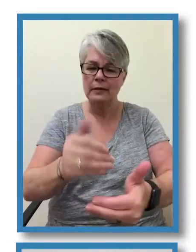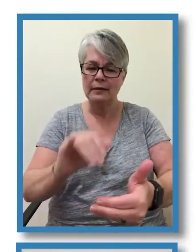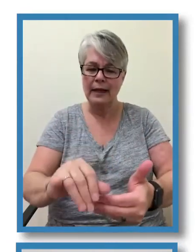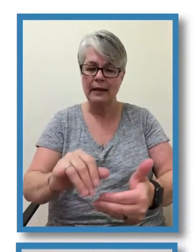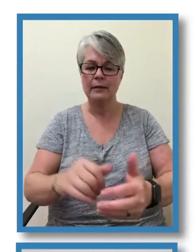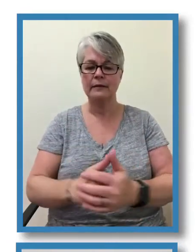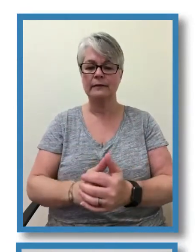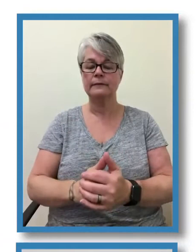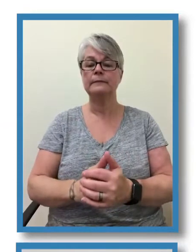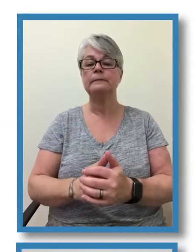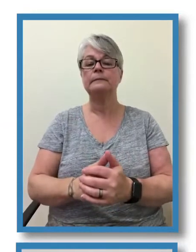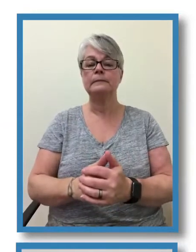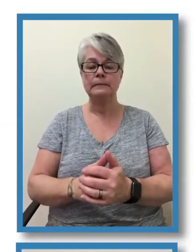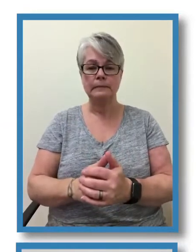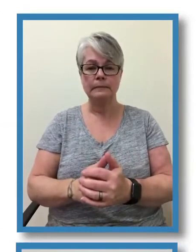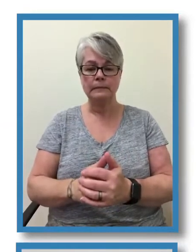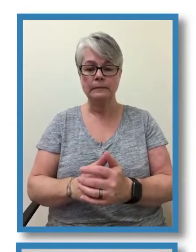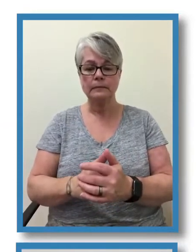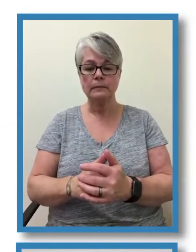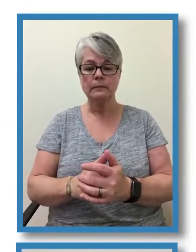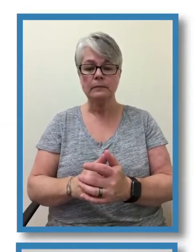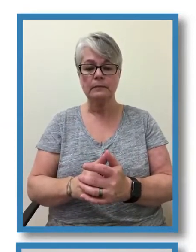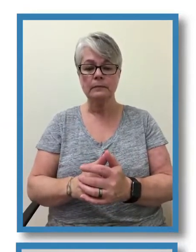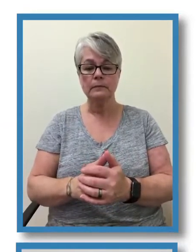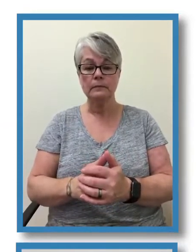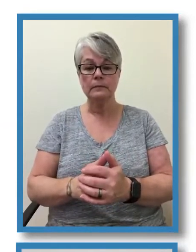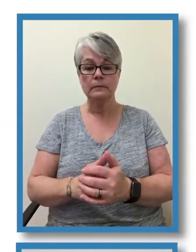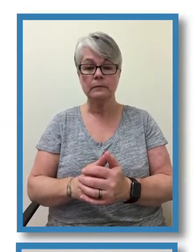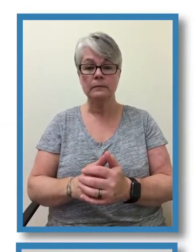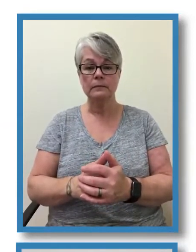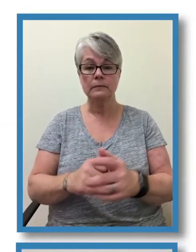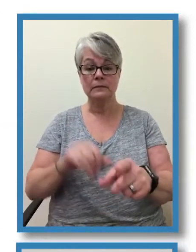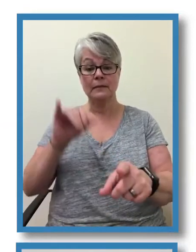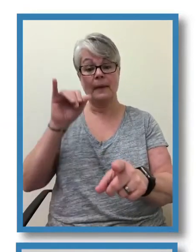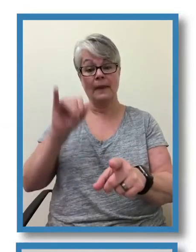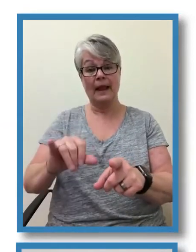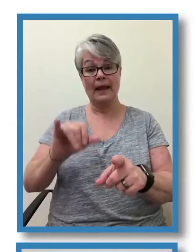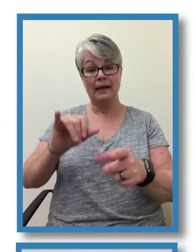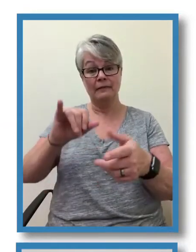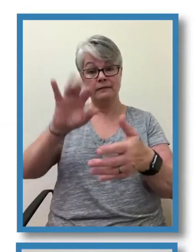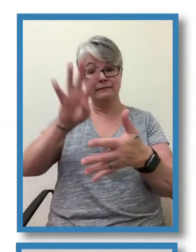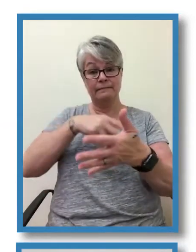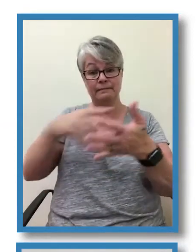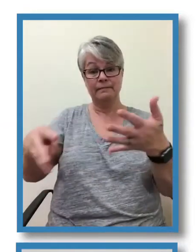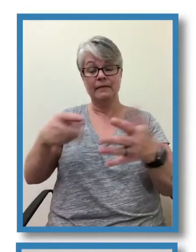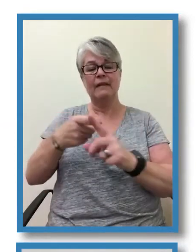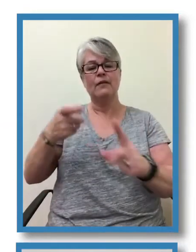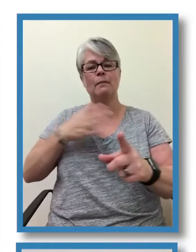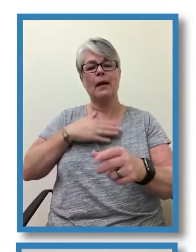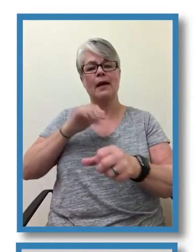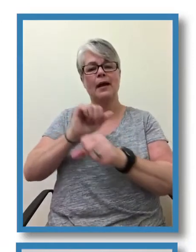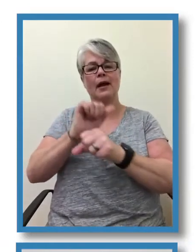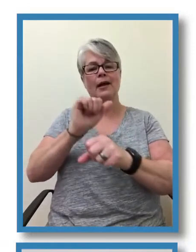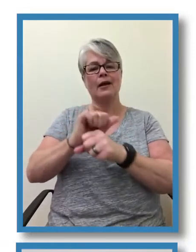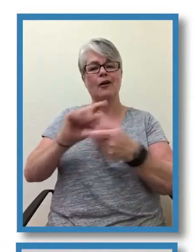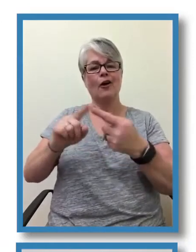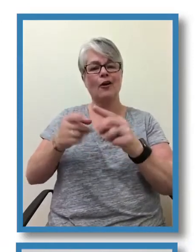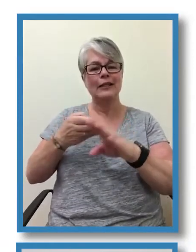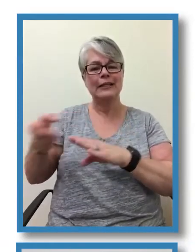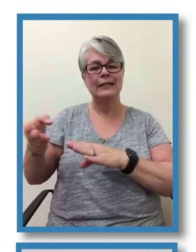together. I like it, Sarah. Thank you for doing this. And this is the